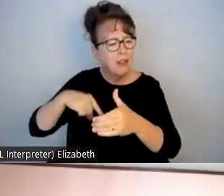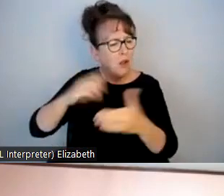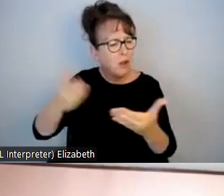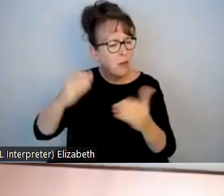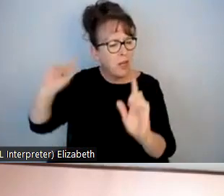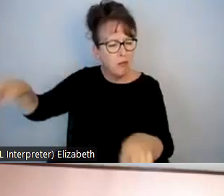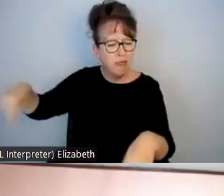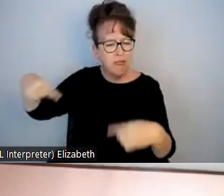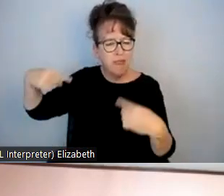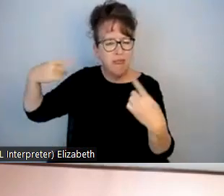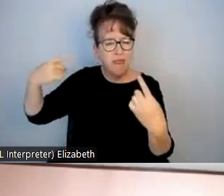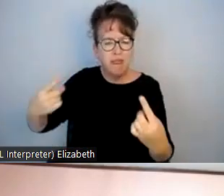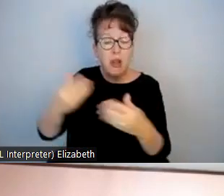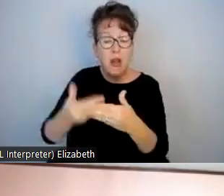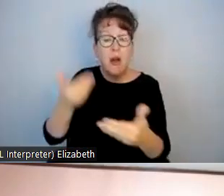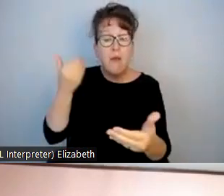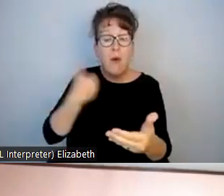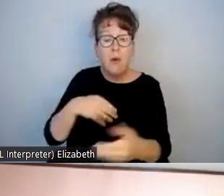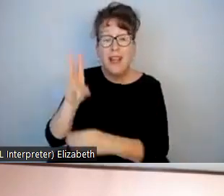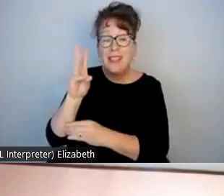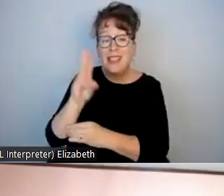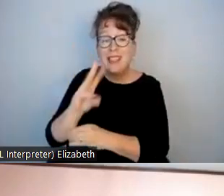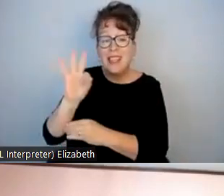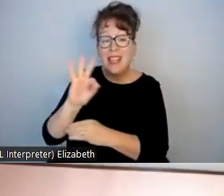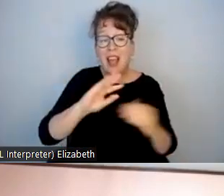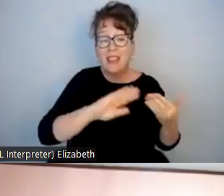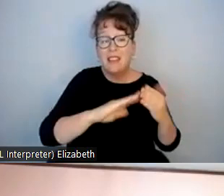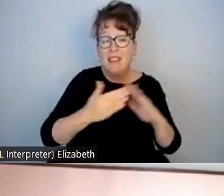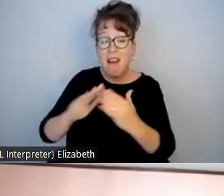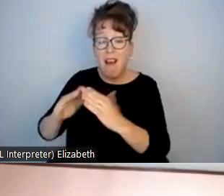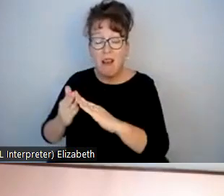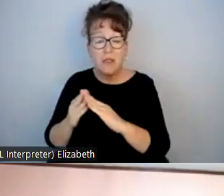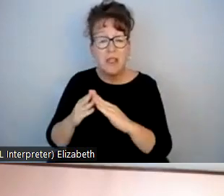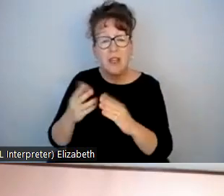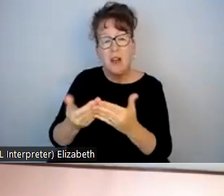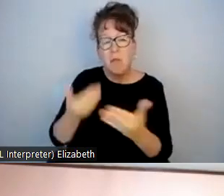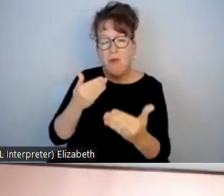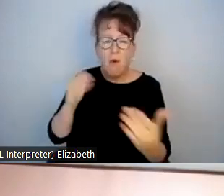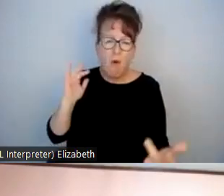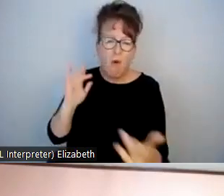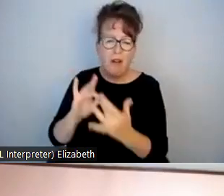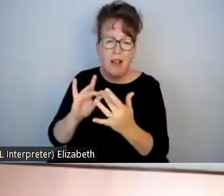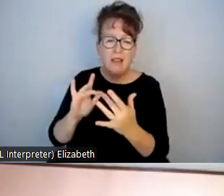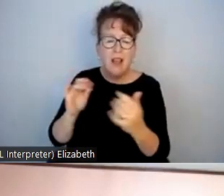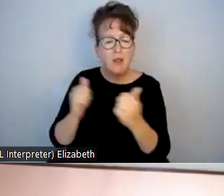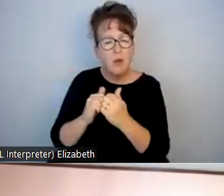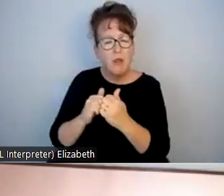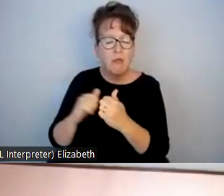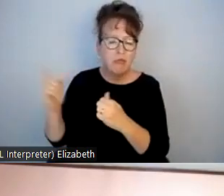had 69 villages prior to contact, and now we have about 4 or maybe 5 remaining